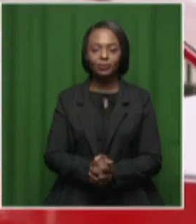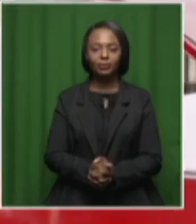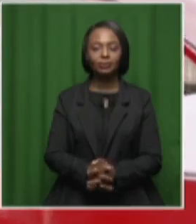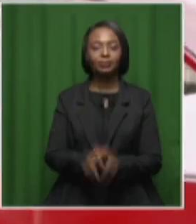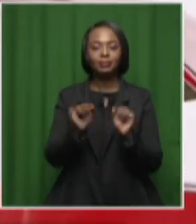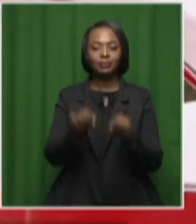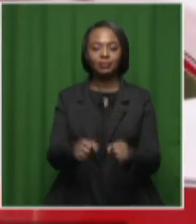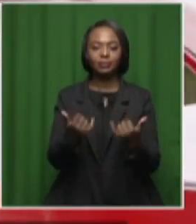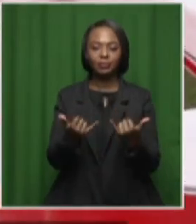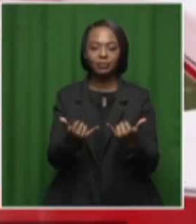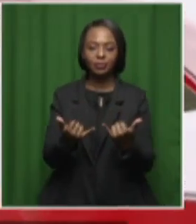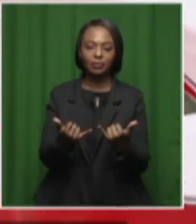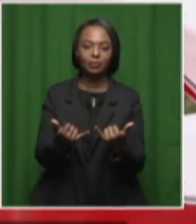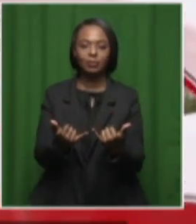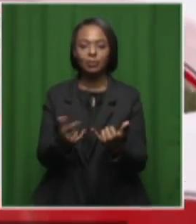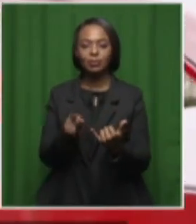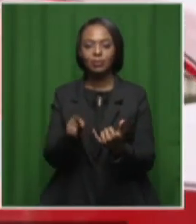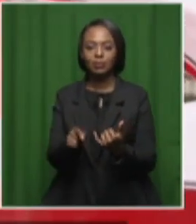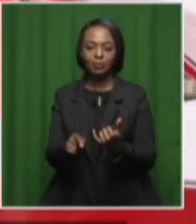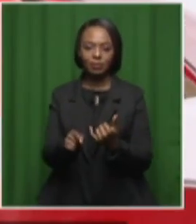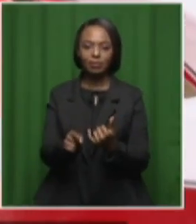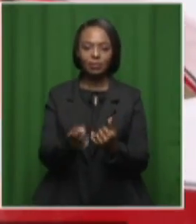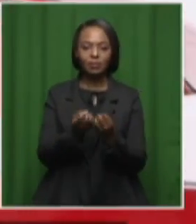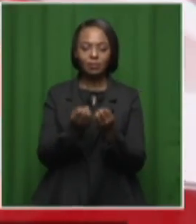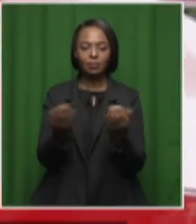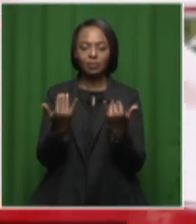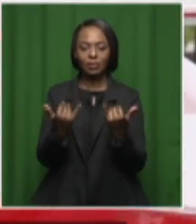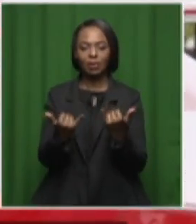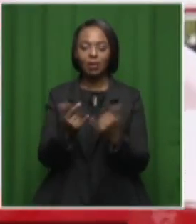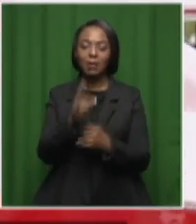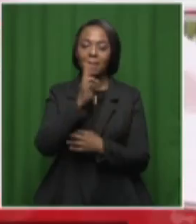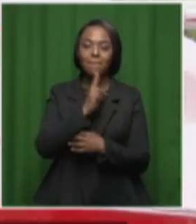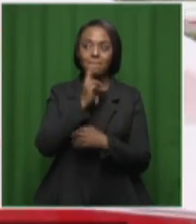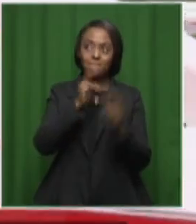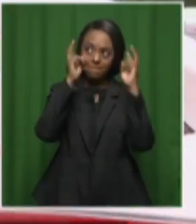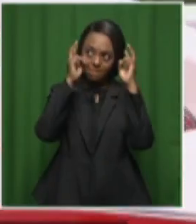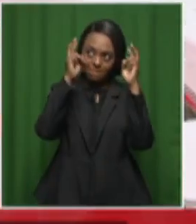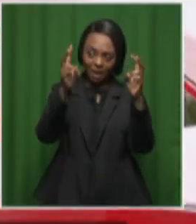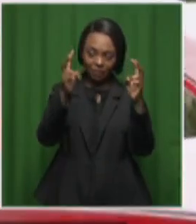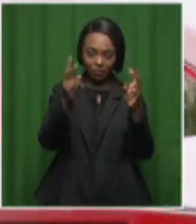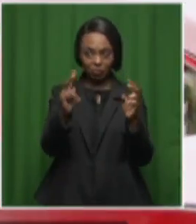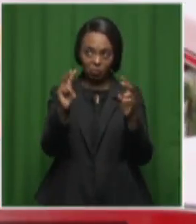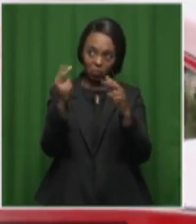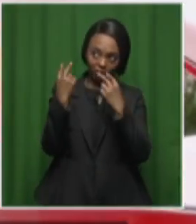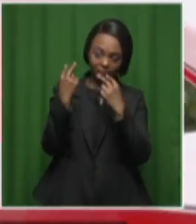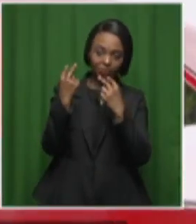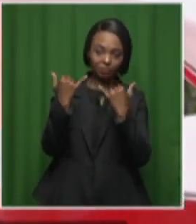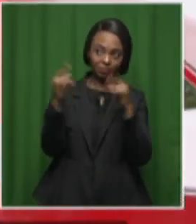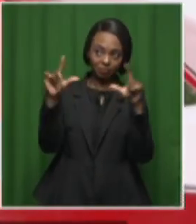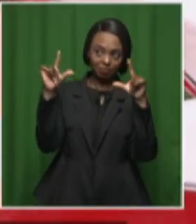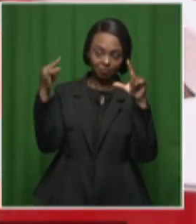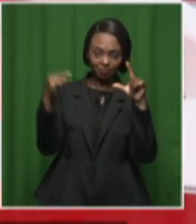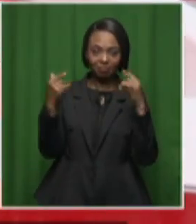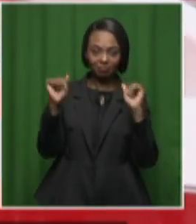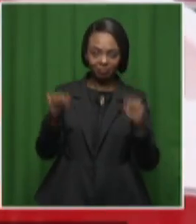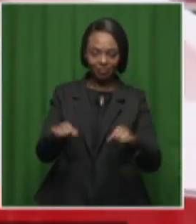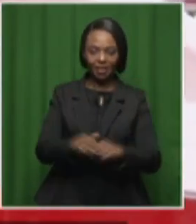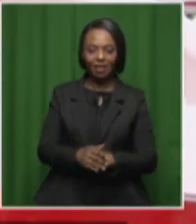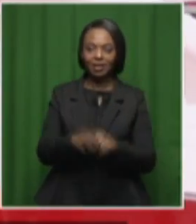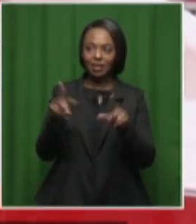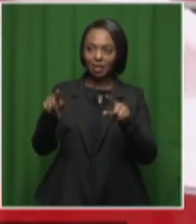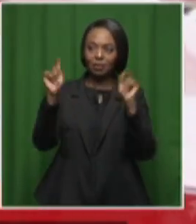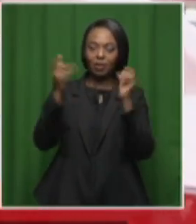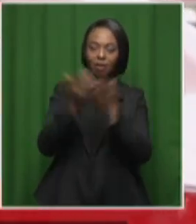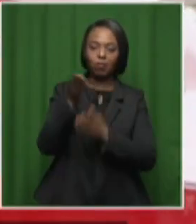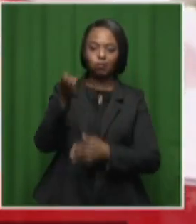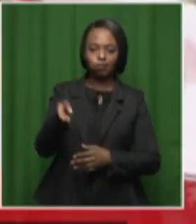And welcome back on the red bus. And you may have seen this in the city of Joburg or in the city of Cape Town. And of